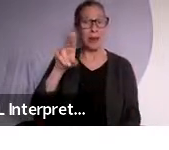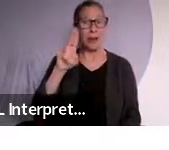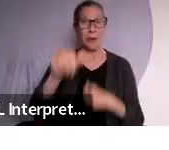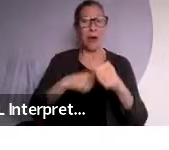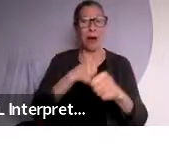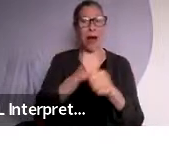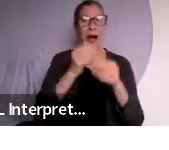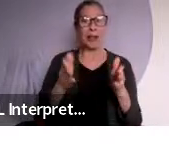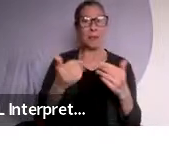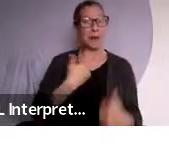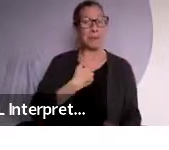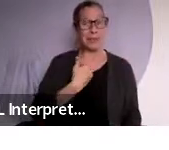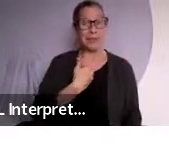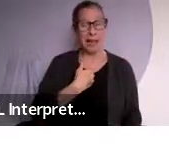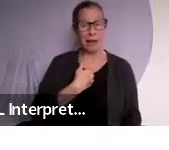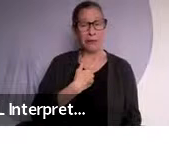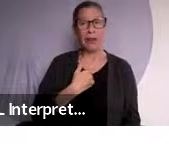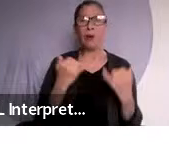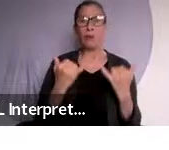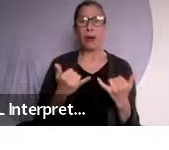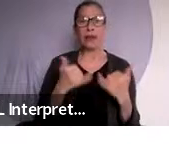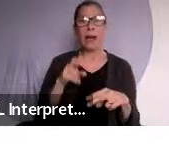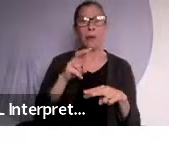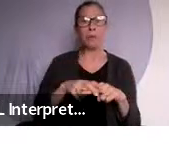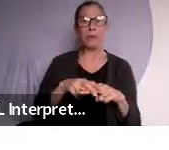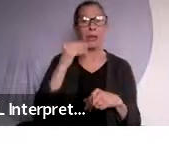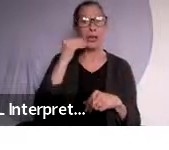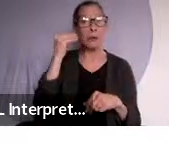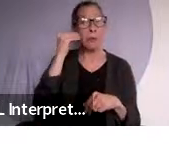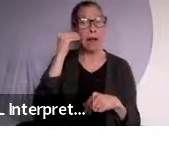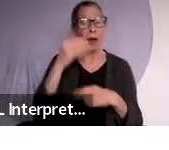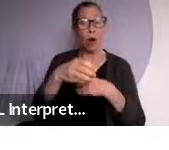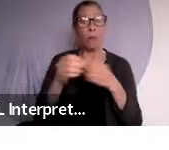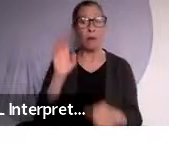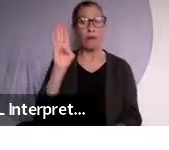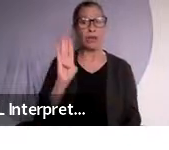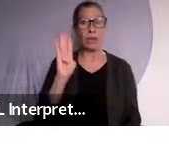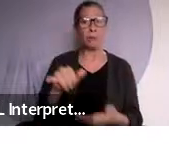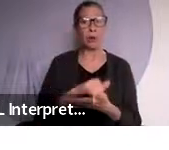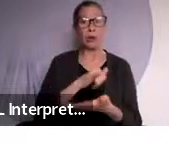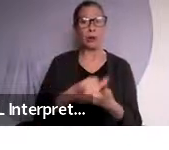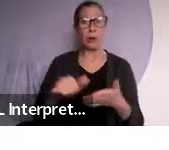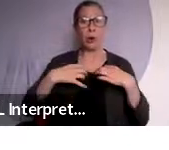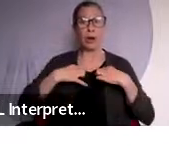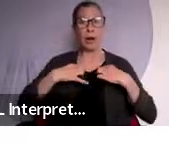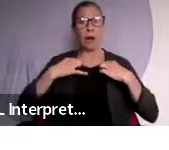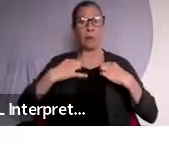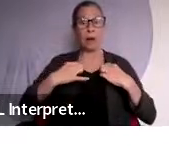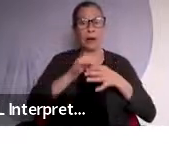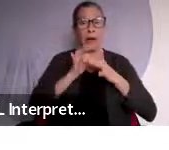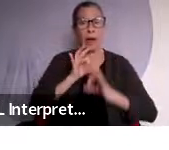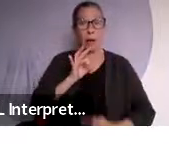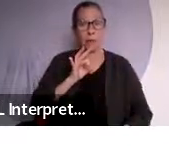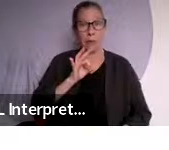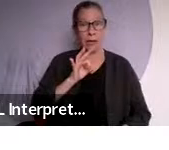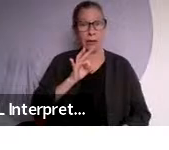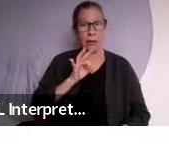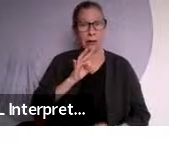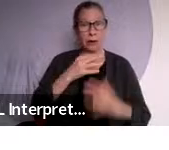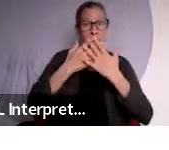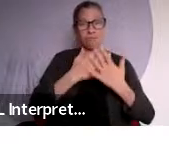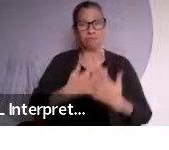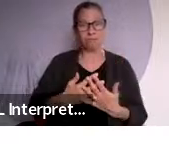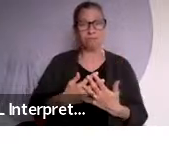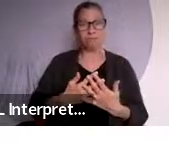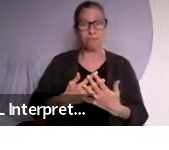myself. I am currently sitting in my home office in Brooklyn, New York, and I am wearing a button-up Uniqlo shirt in